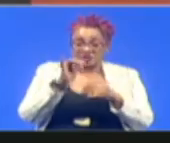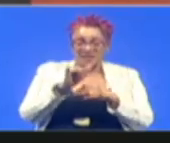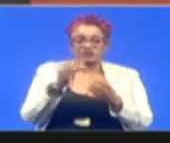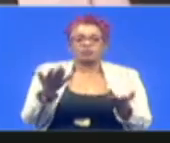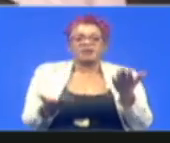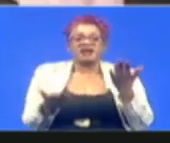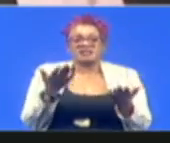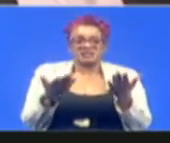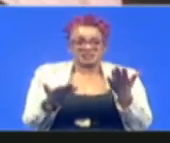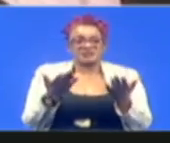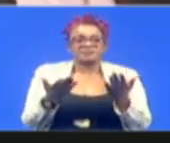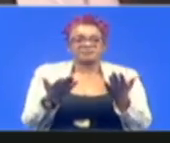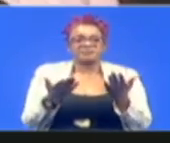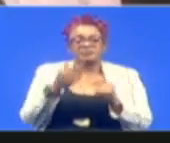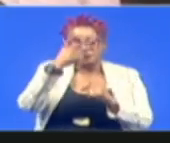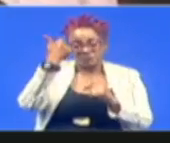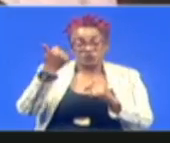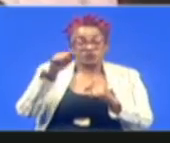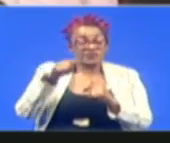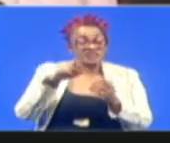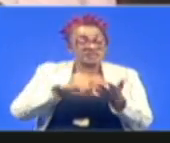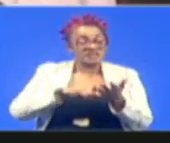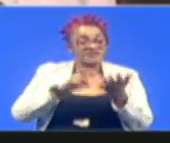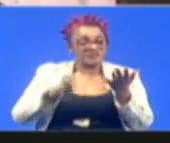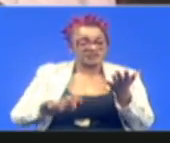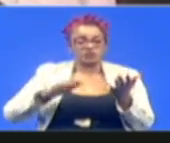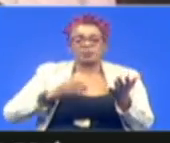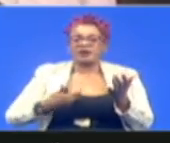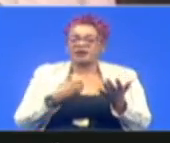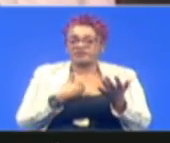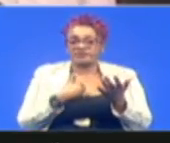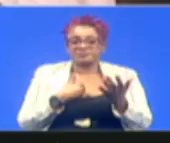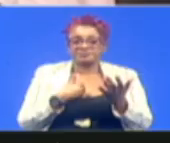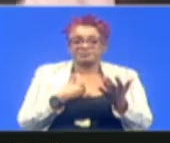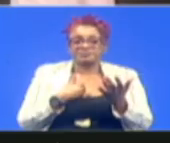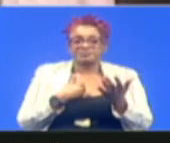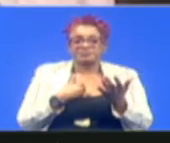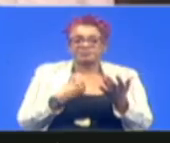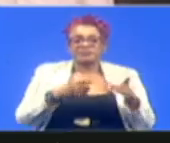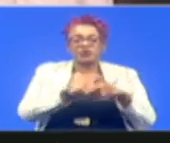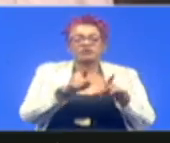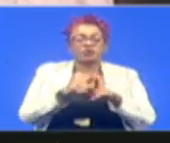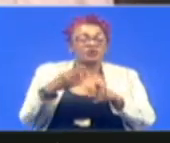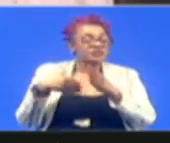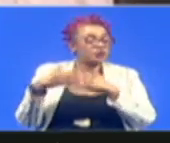balance the scale. Because of these disadvantages that women have, and also historical